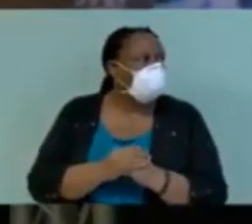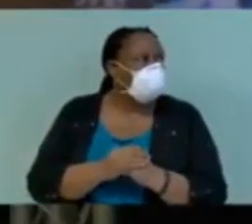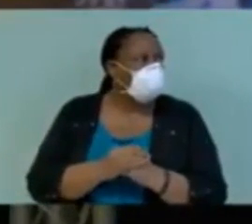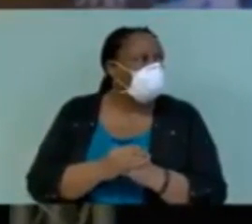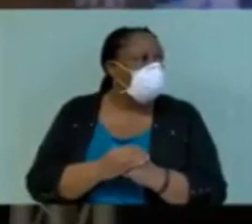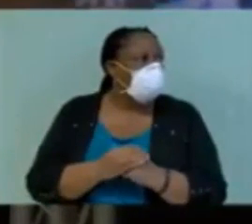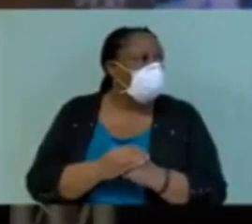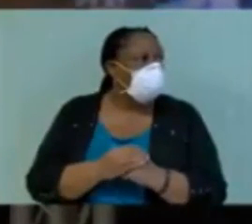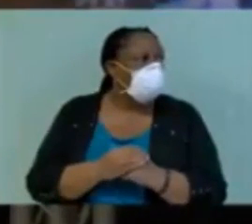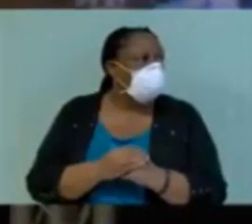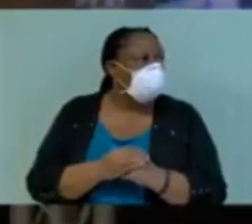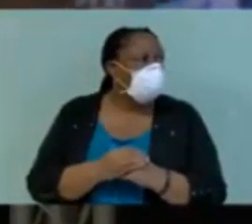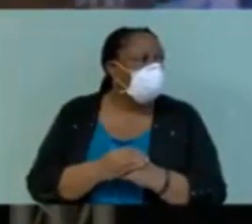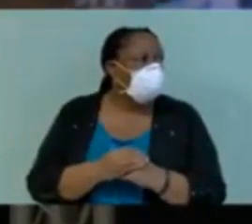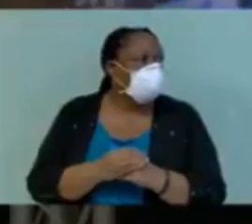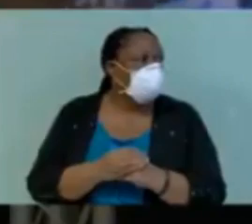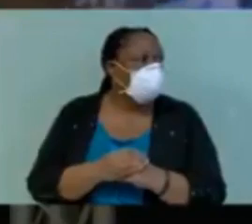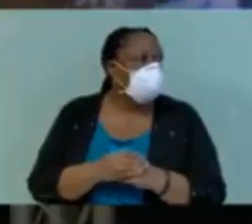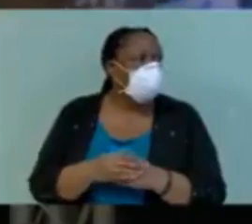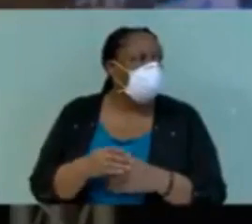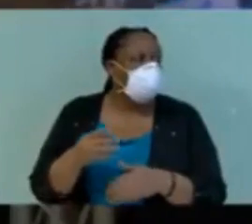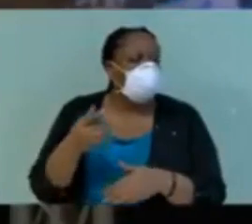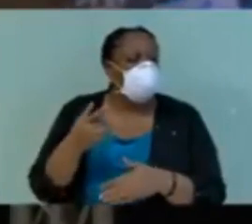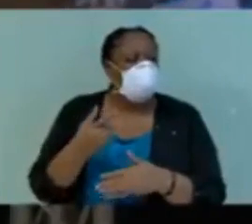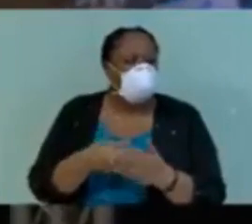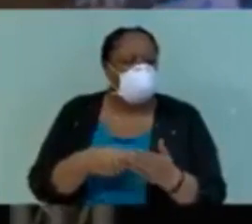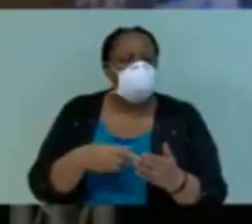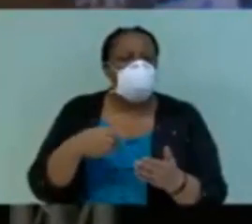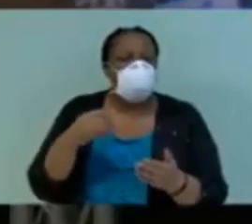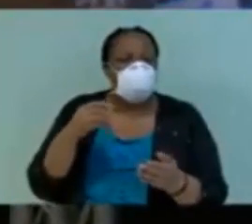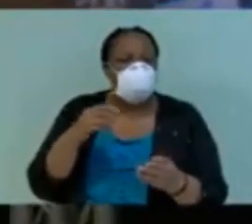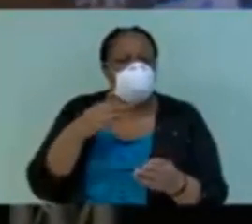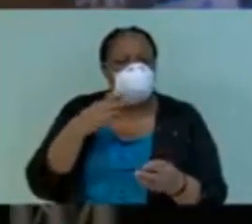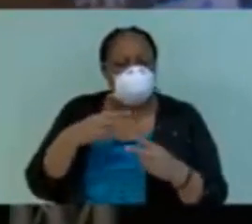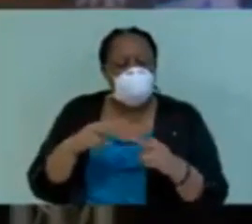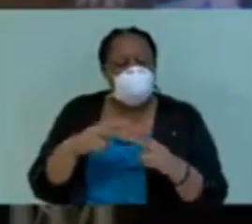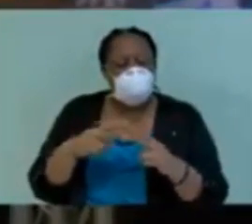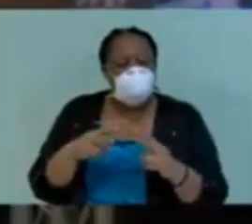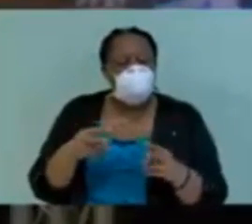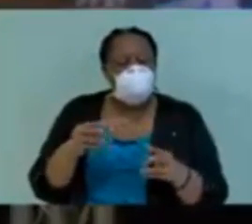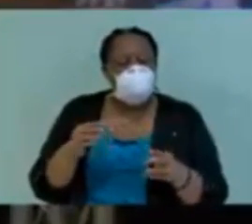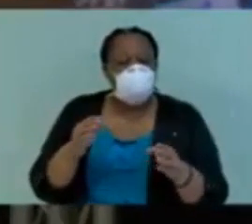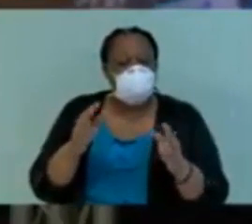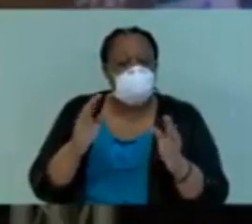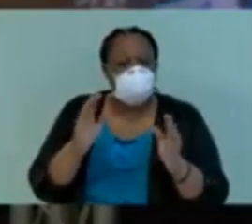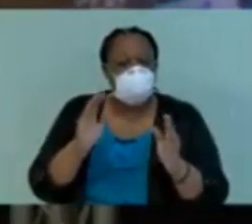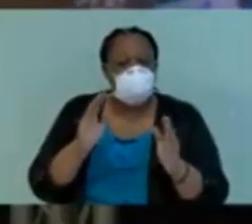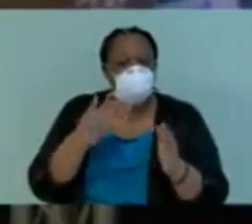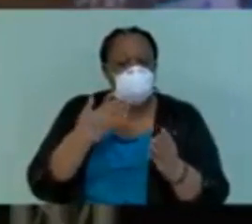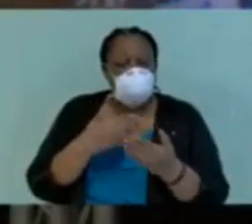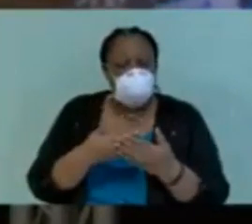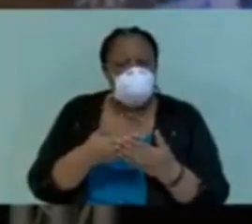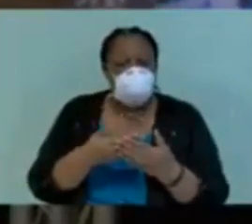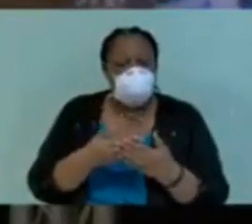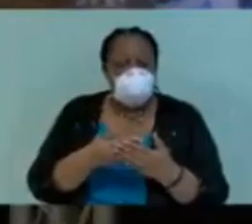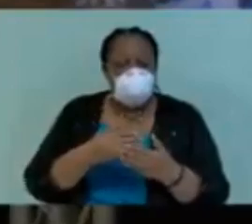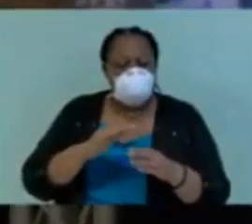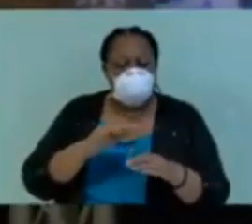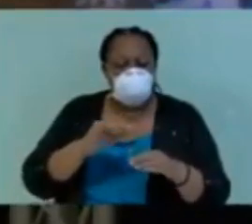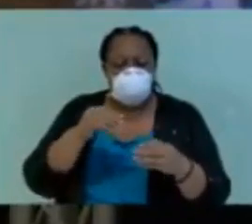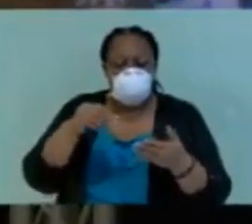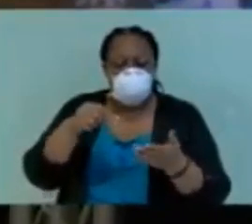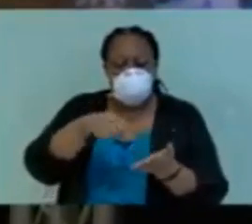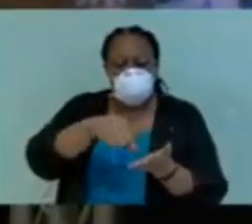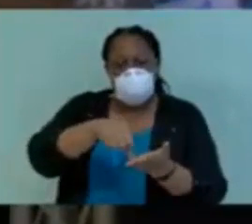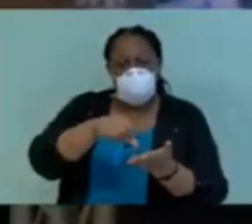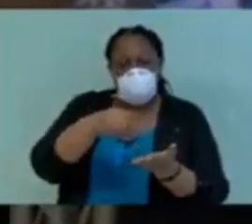CASPER's work teams has assisted in satisfying customers' wants and also when